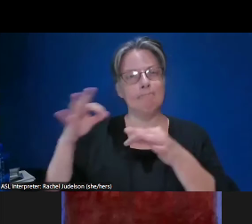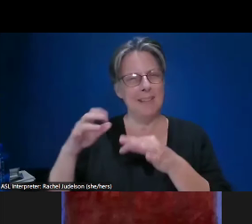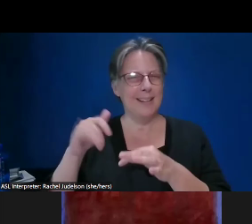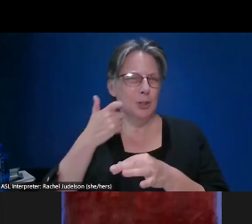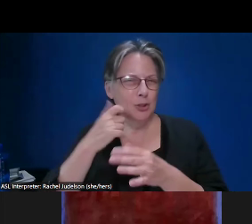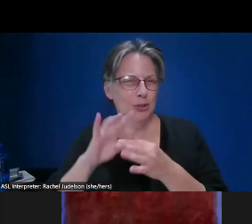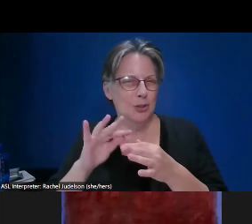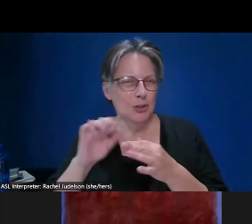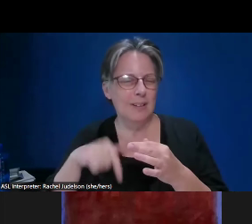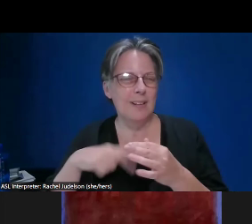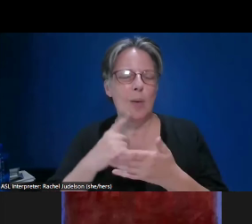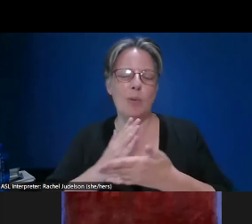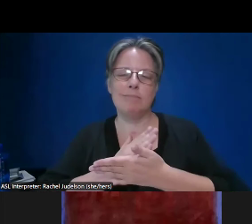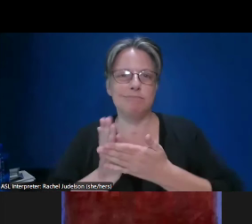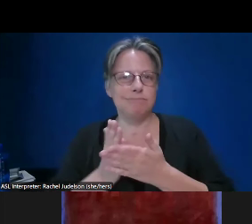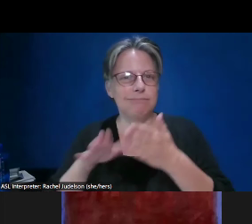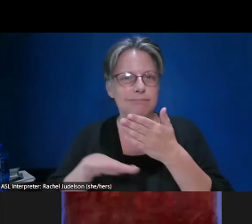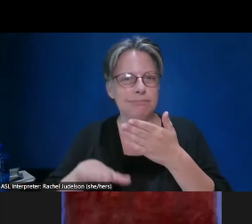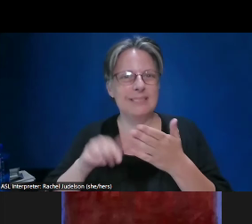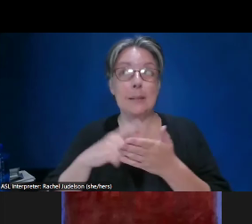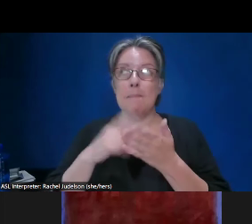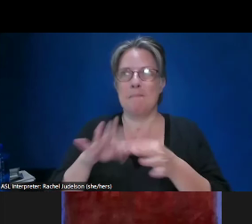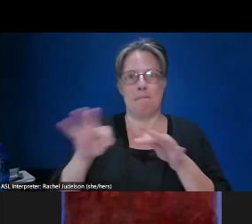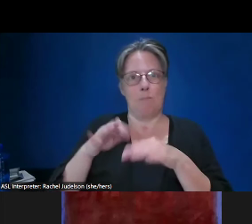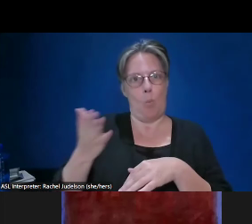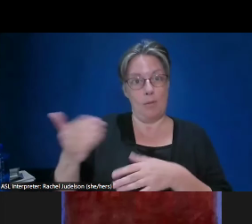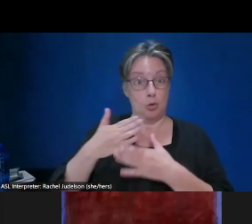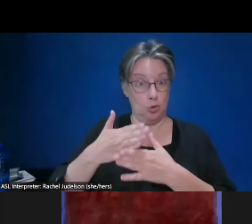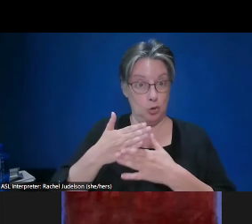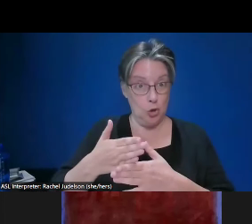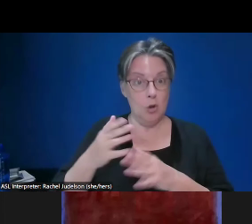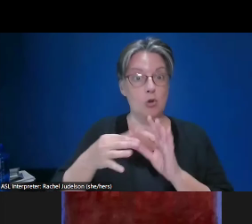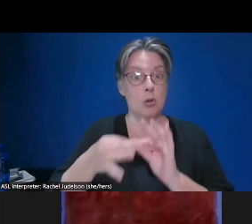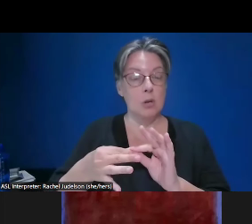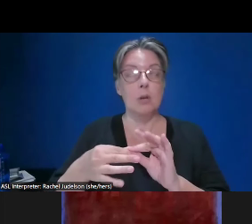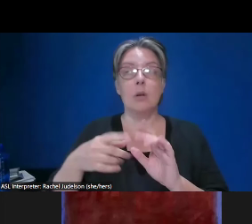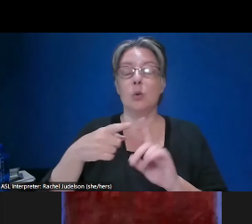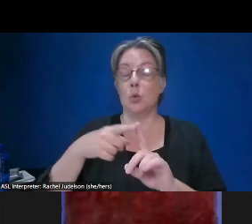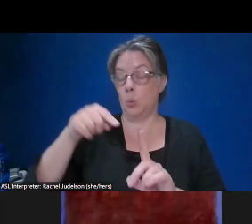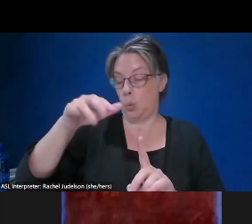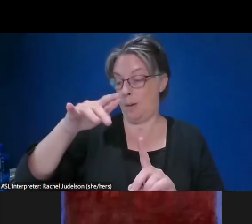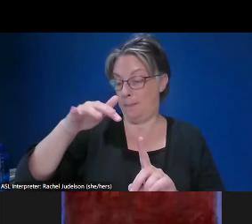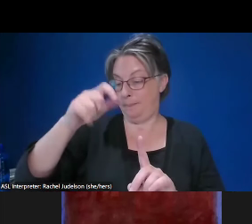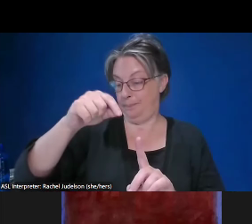we thought were important to share with respect to the